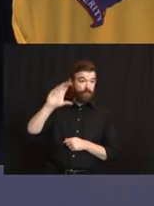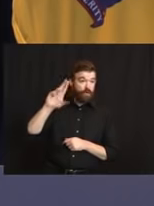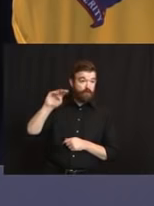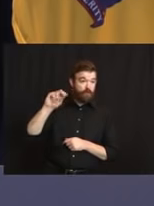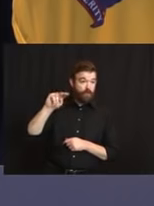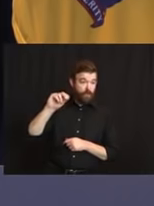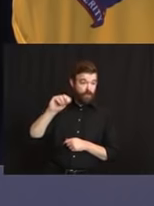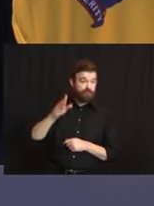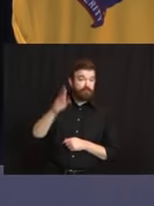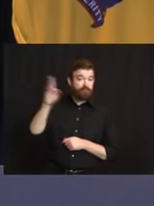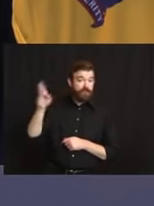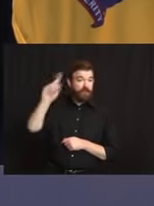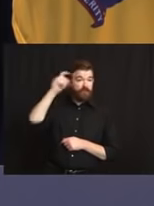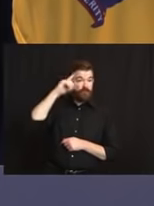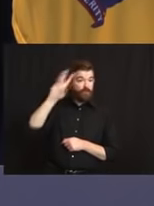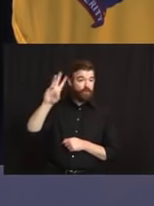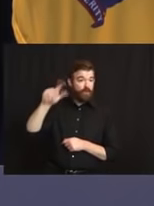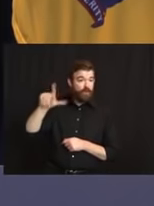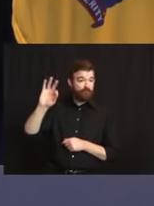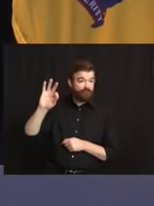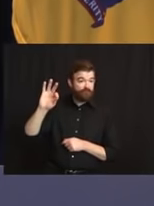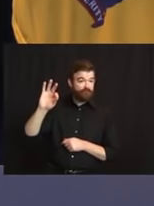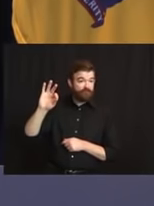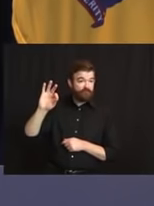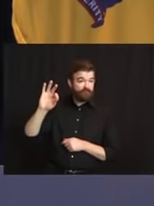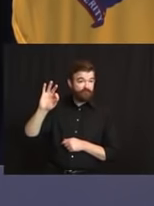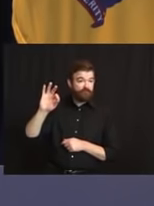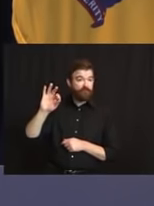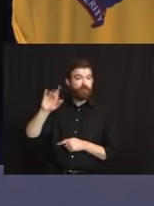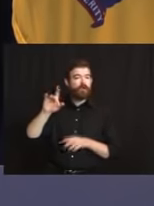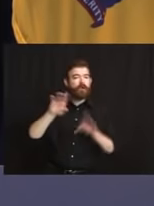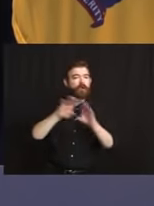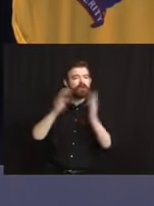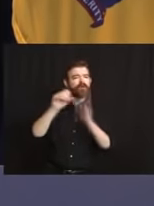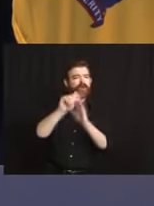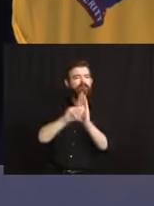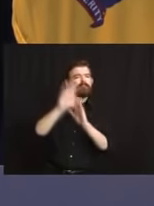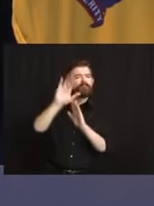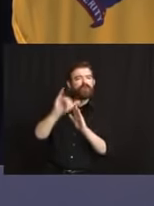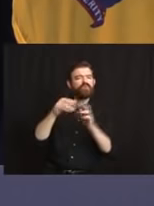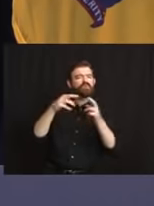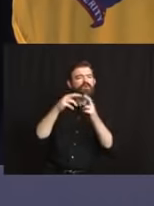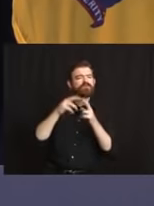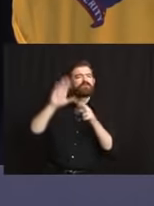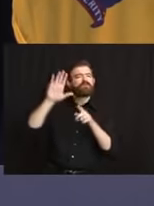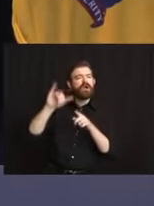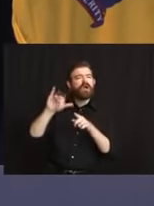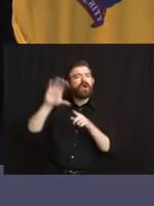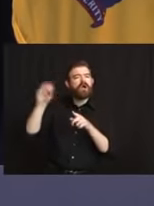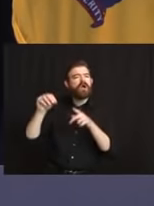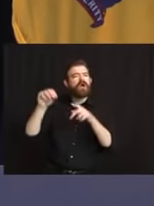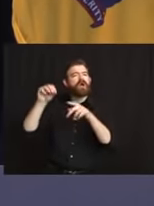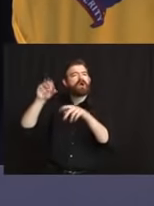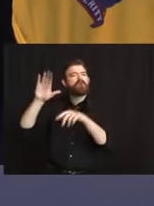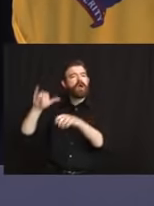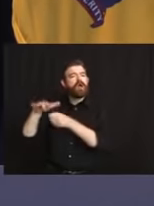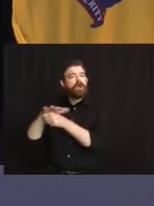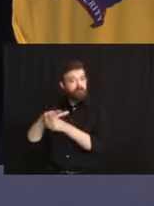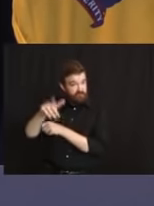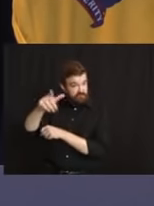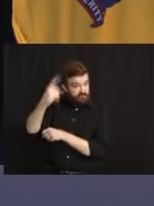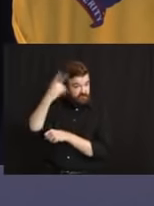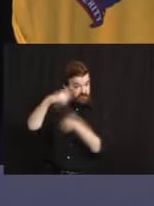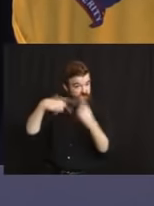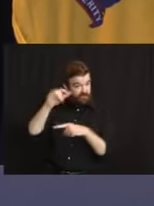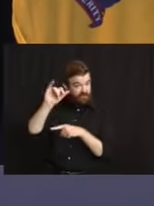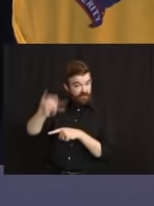did so by regions, counties, and areas. Is it something you've considered instead of a uniform rule across the state? Staying with governors, some